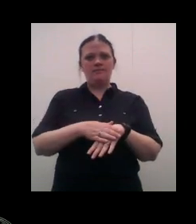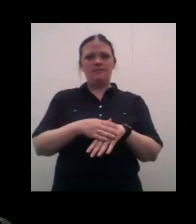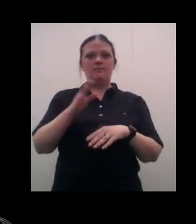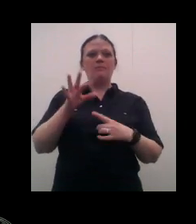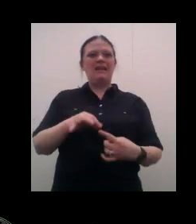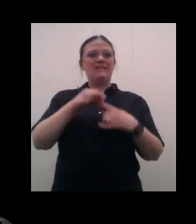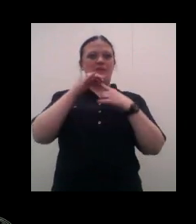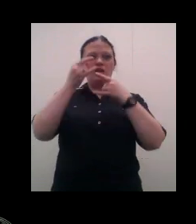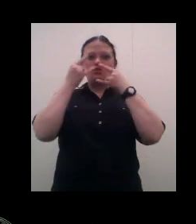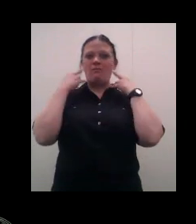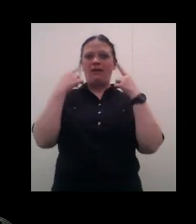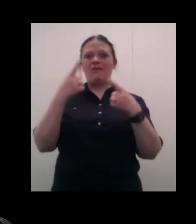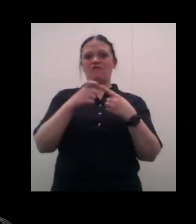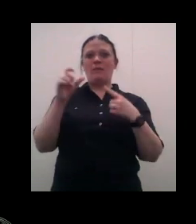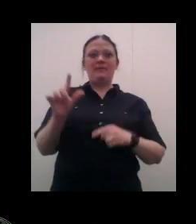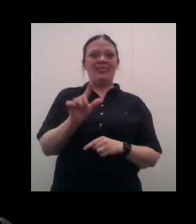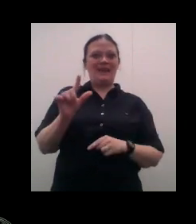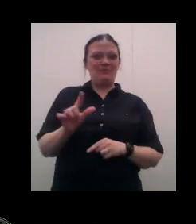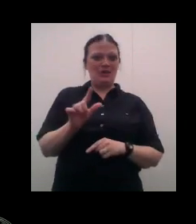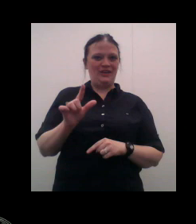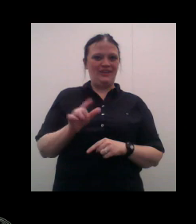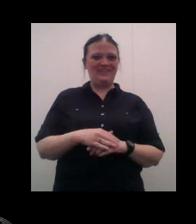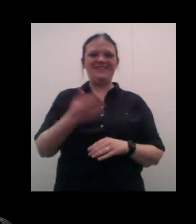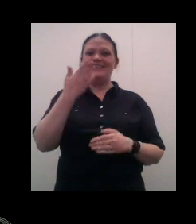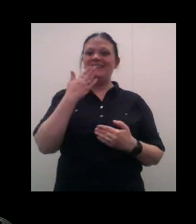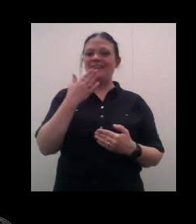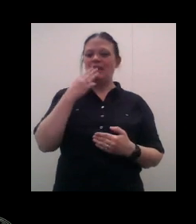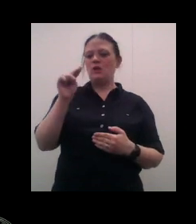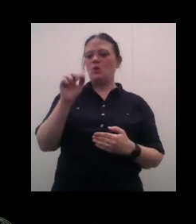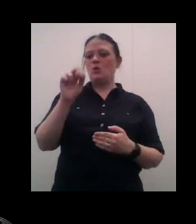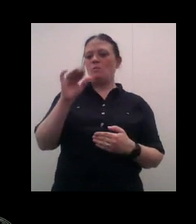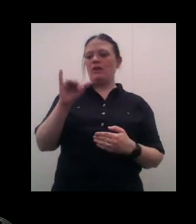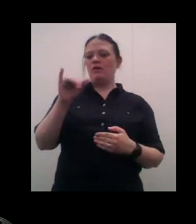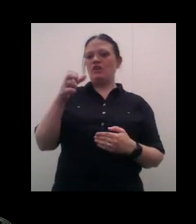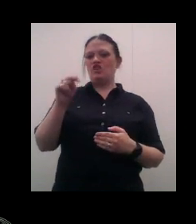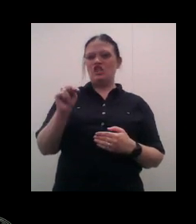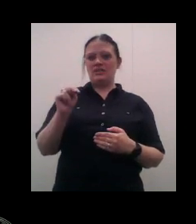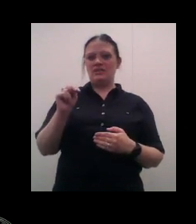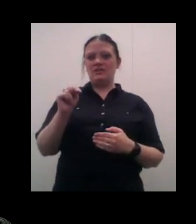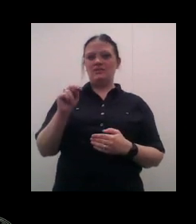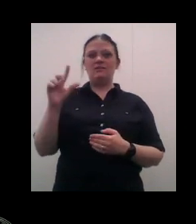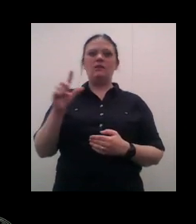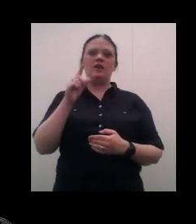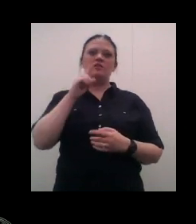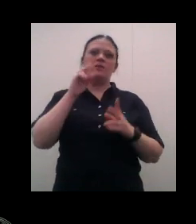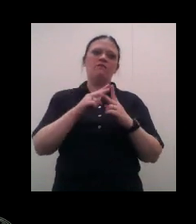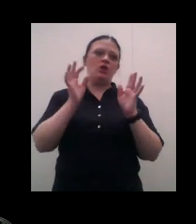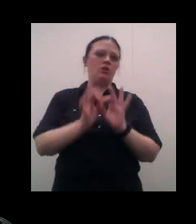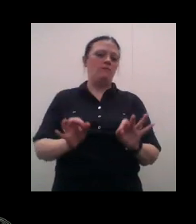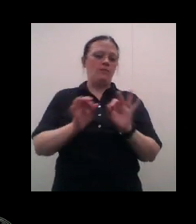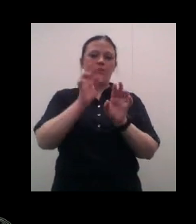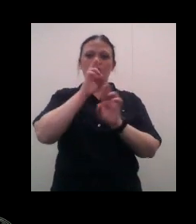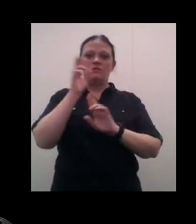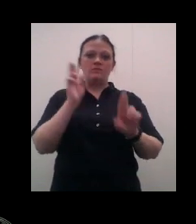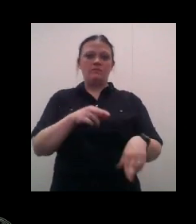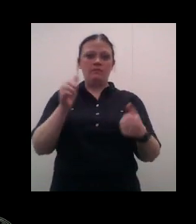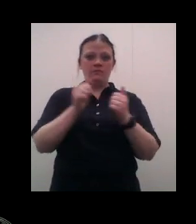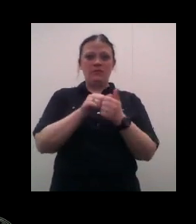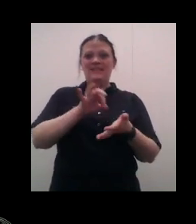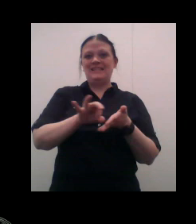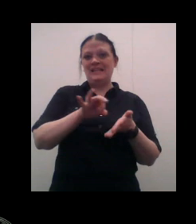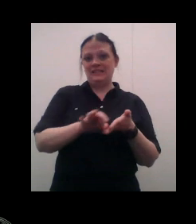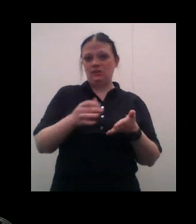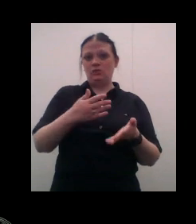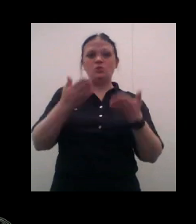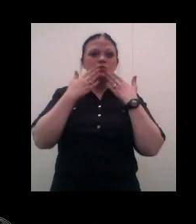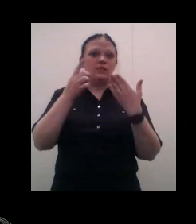special mask I got from Mary Jean Jakubowski of the library. Thank you, Mary Jean. The library has been integral in responding to the census. So thank